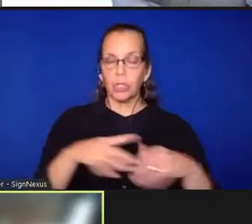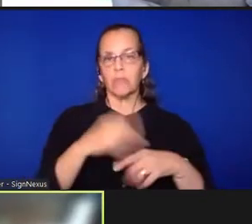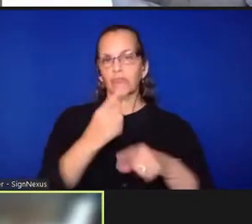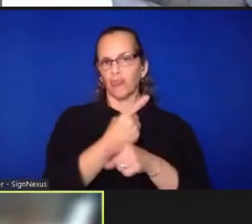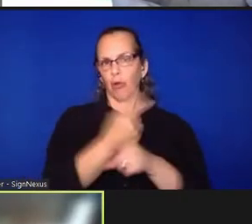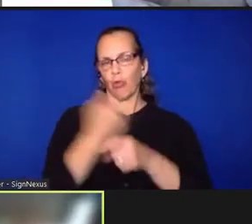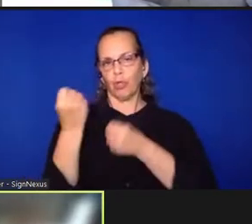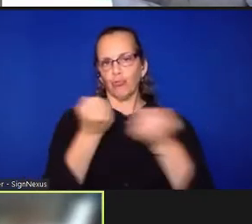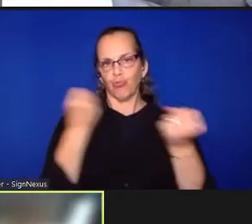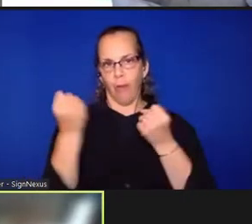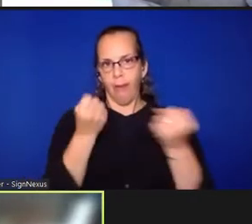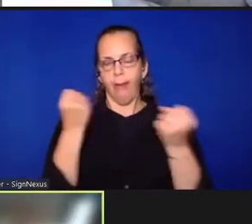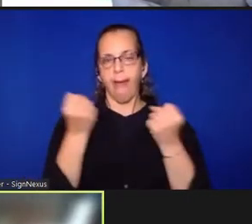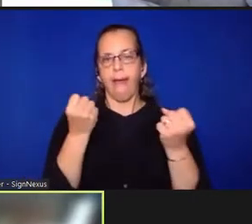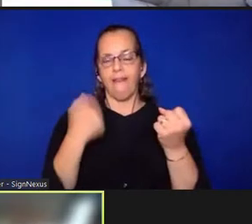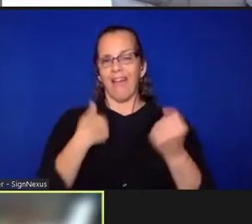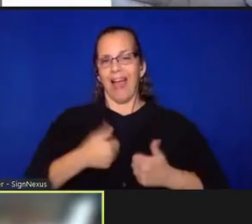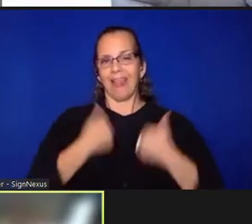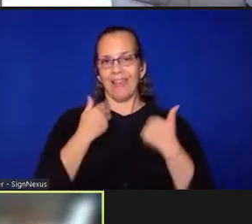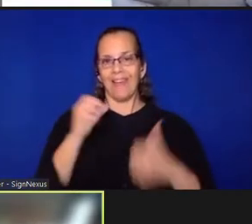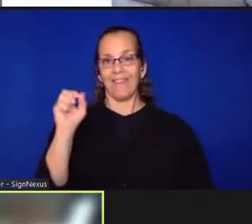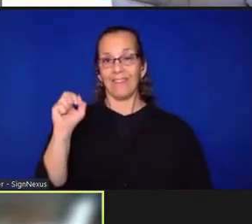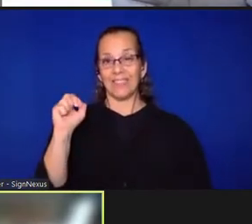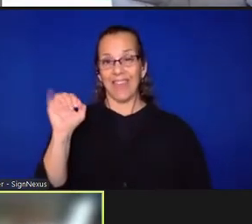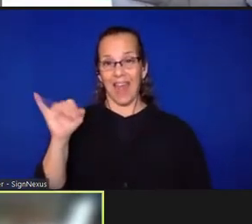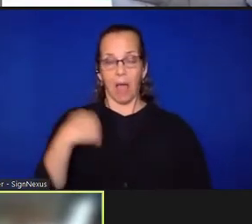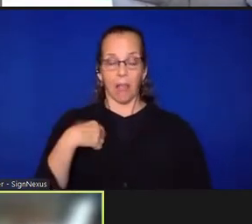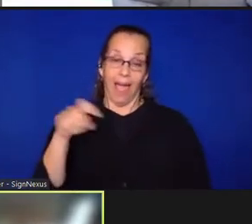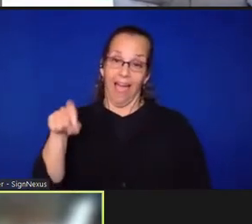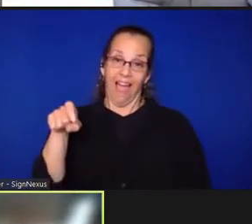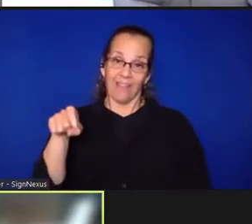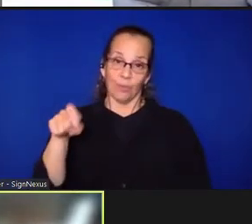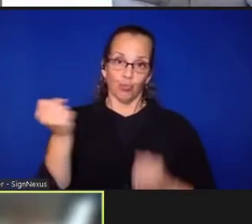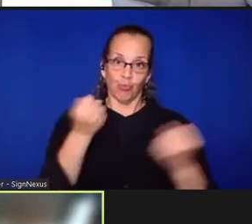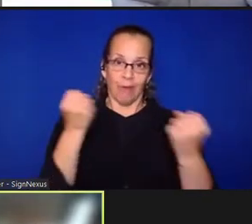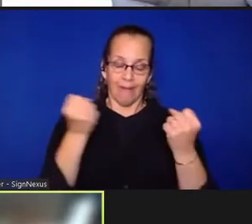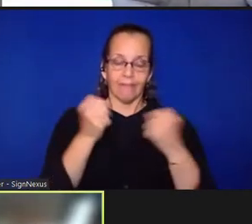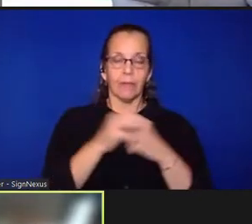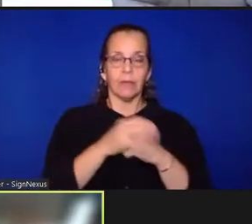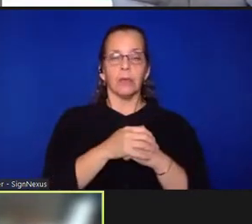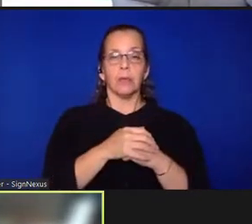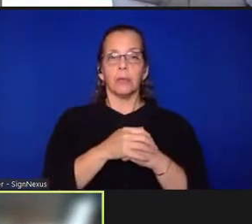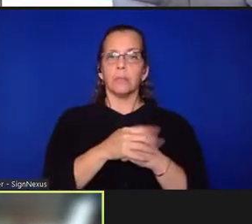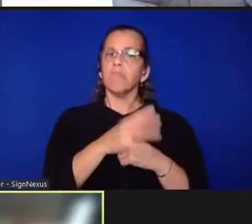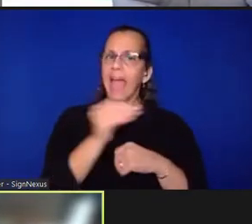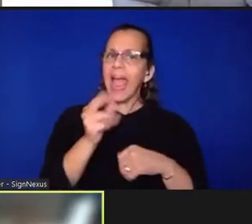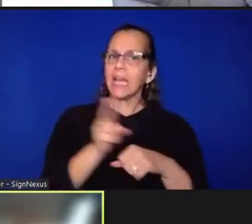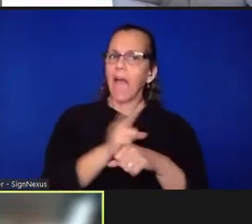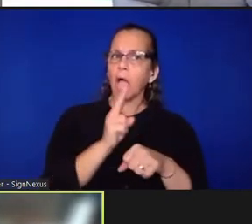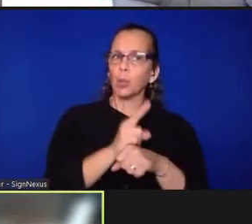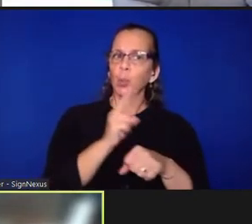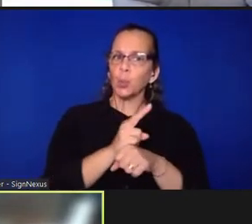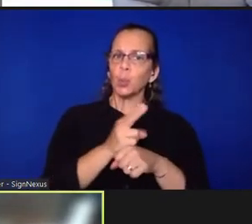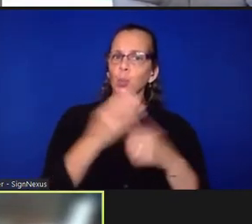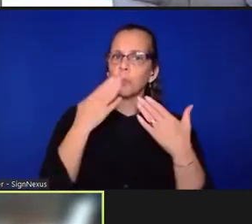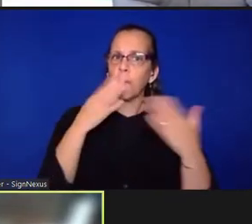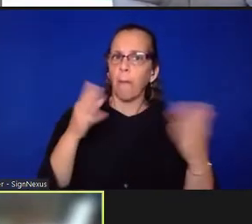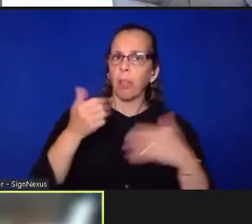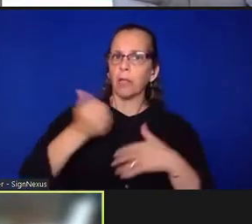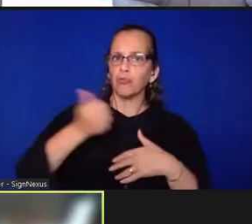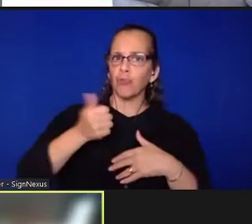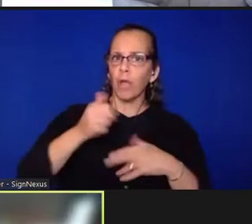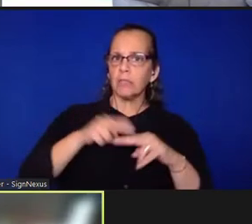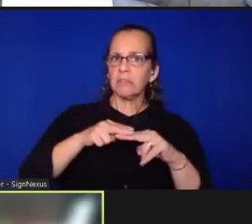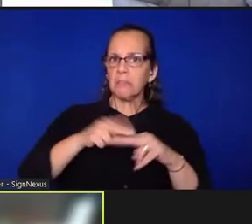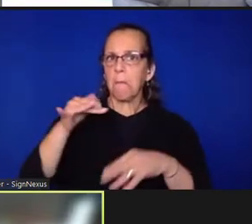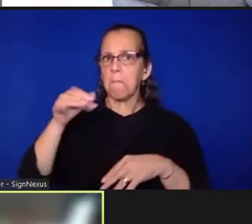I need to I live in Staten Island it's a necessity um but I also use public transit whenever possible before the before the